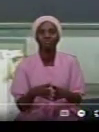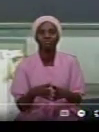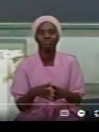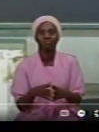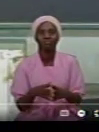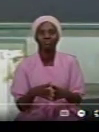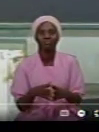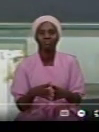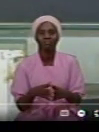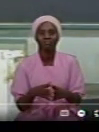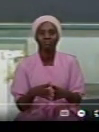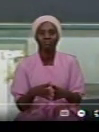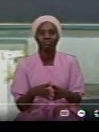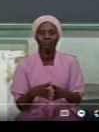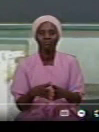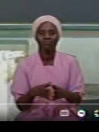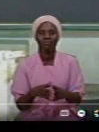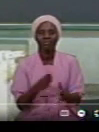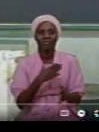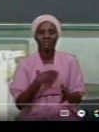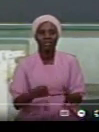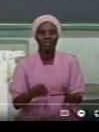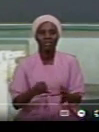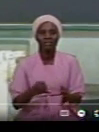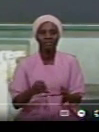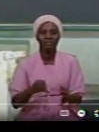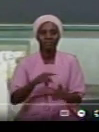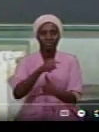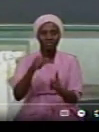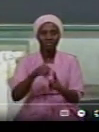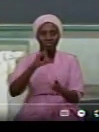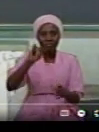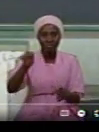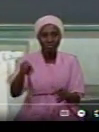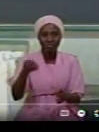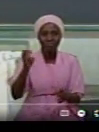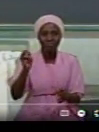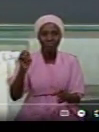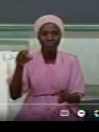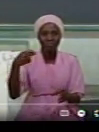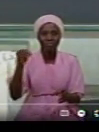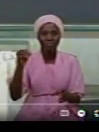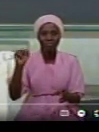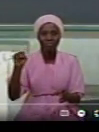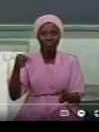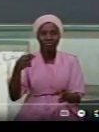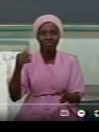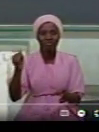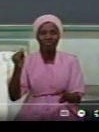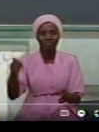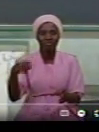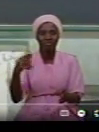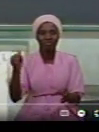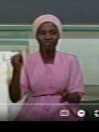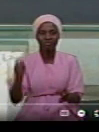when Jehoshaphat and his people came to take away the spoil of them,